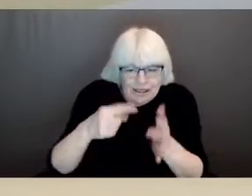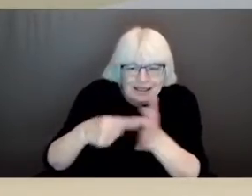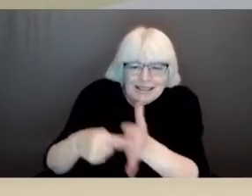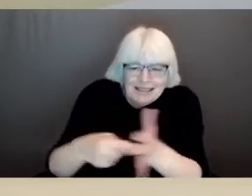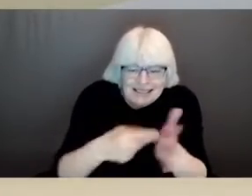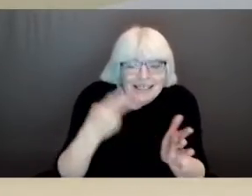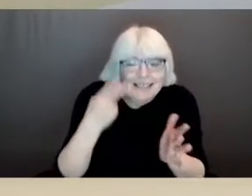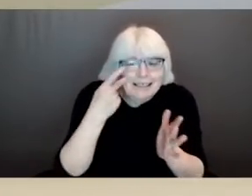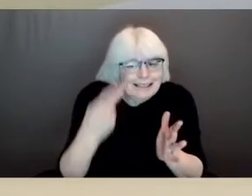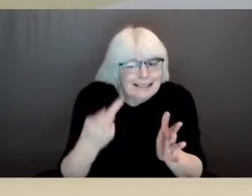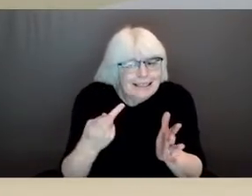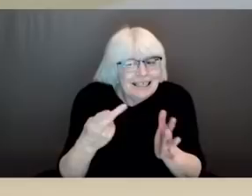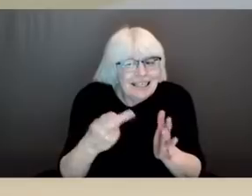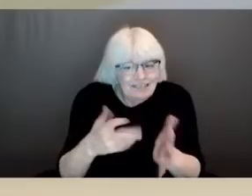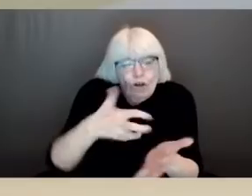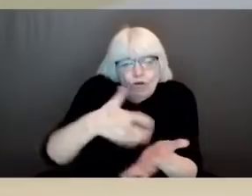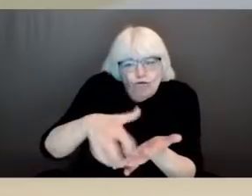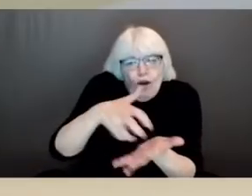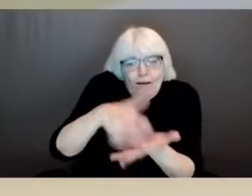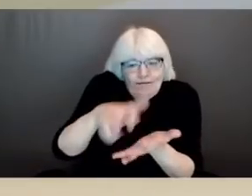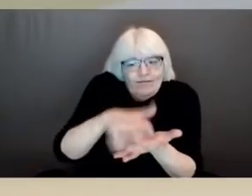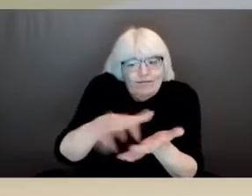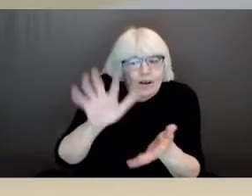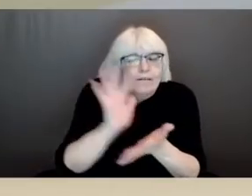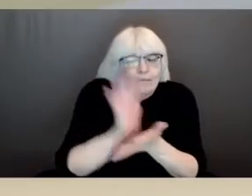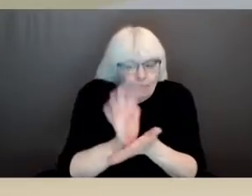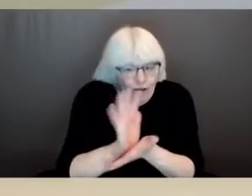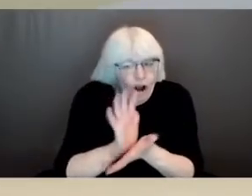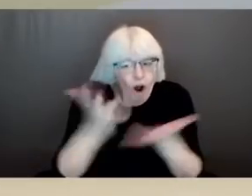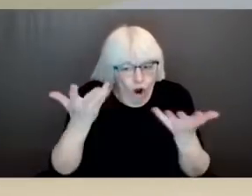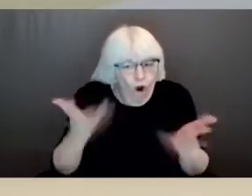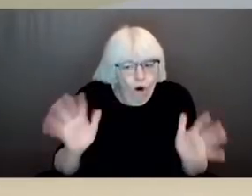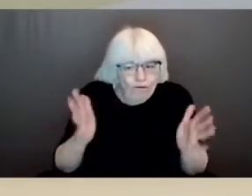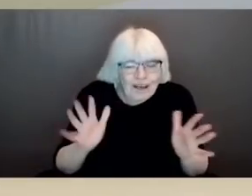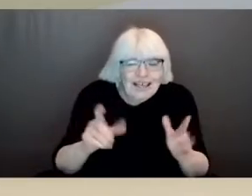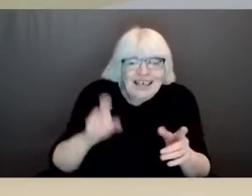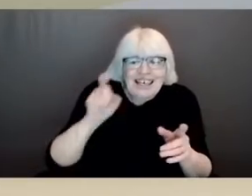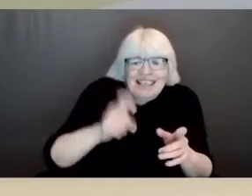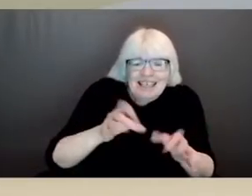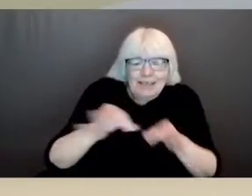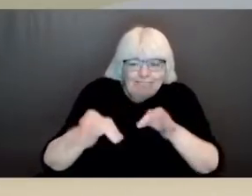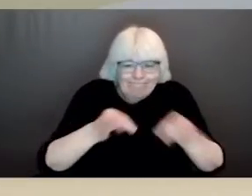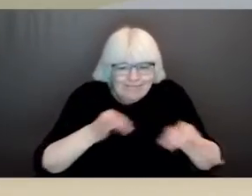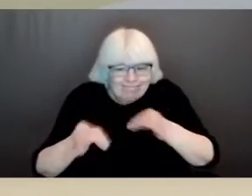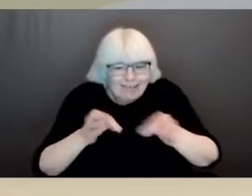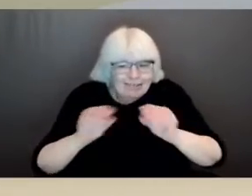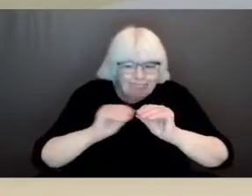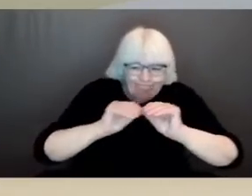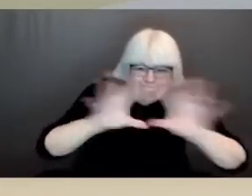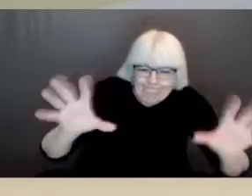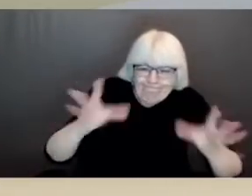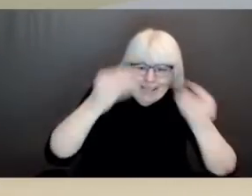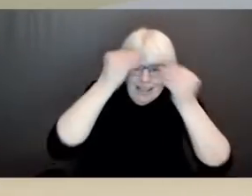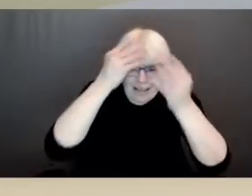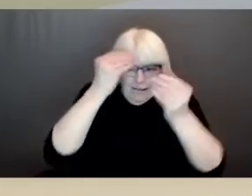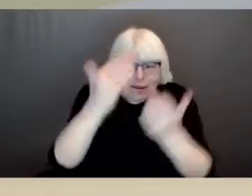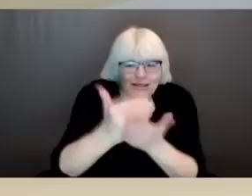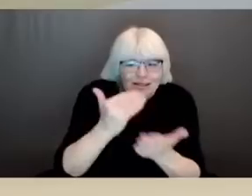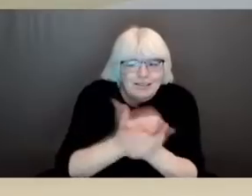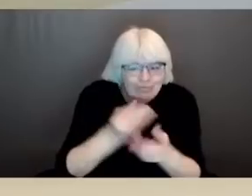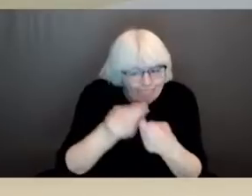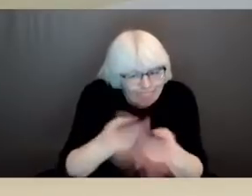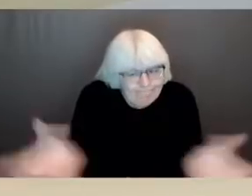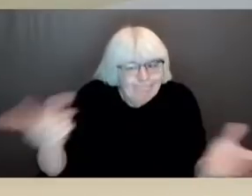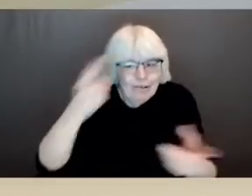draft of it, the video as well as information sheets to go out and be available for parents with